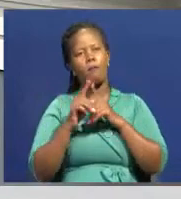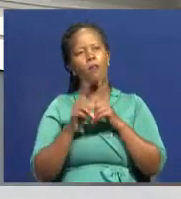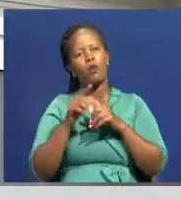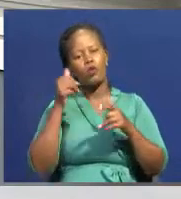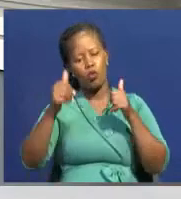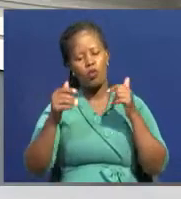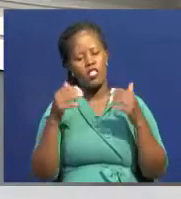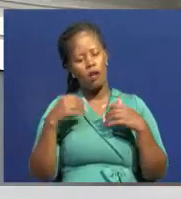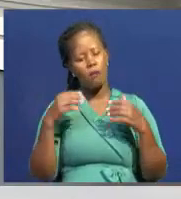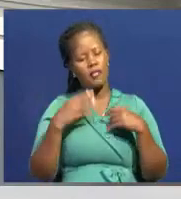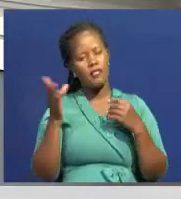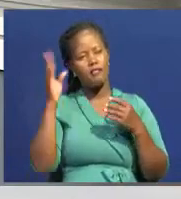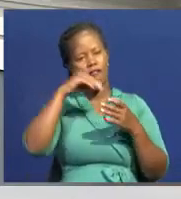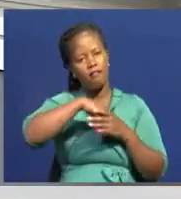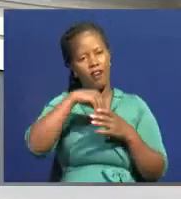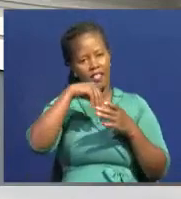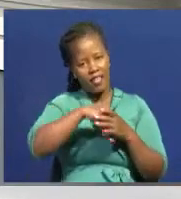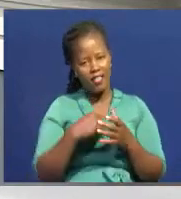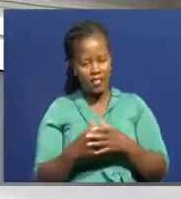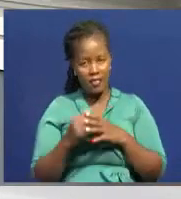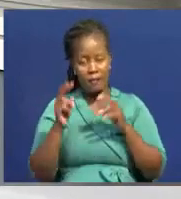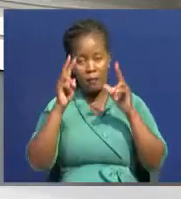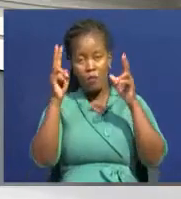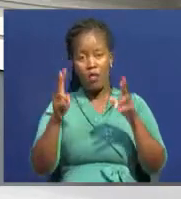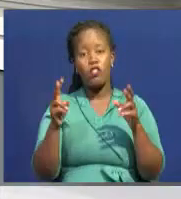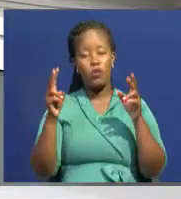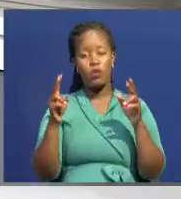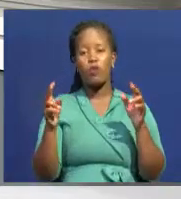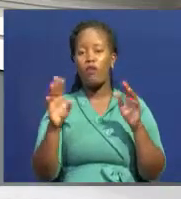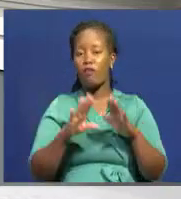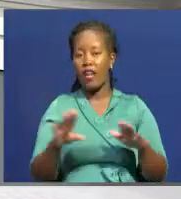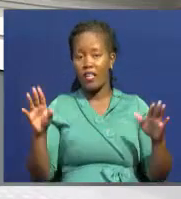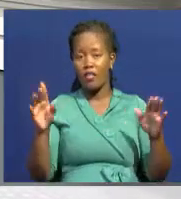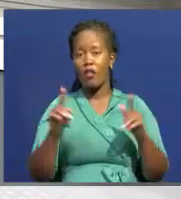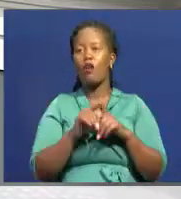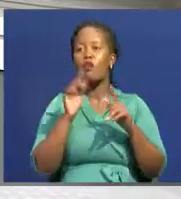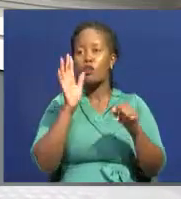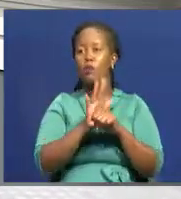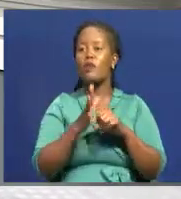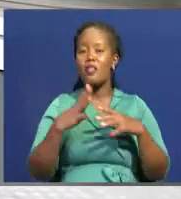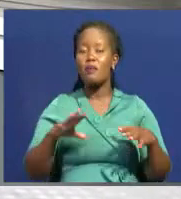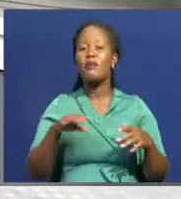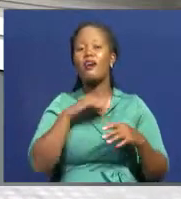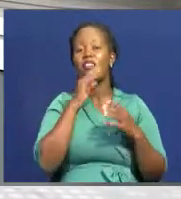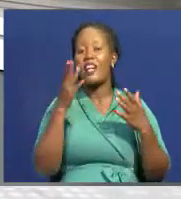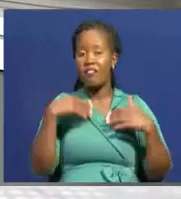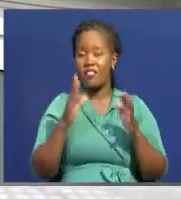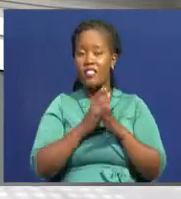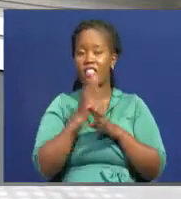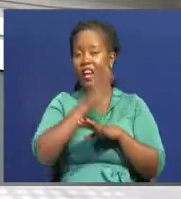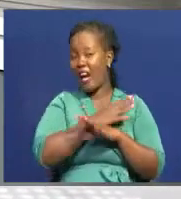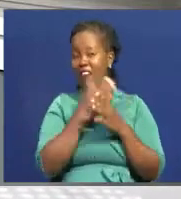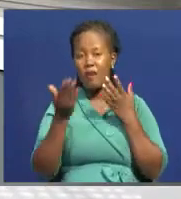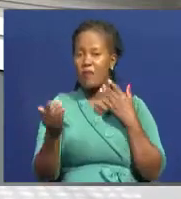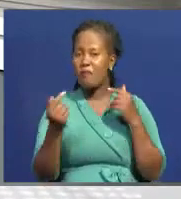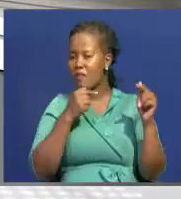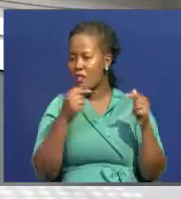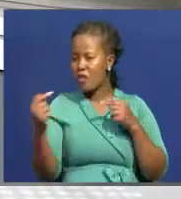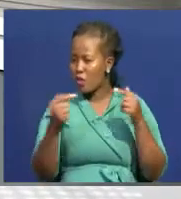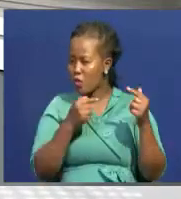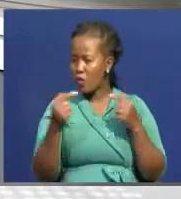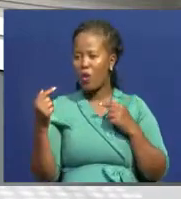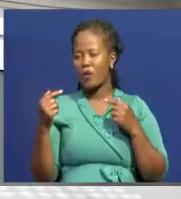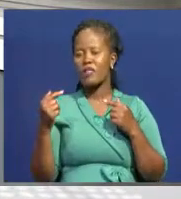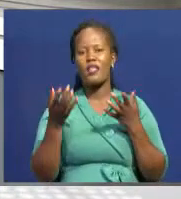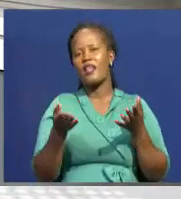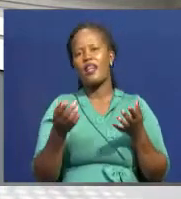Because we are looking at issues surrounding land, and even we have lost a lot of people because of land issues as well. How can we make sure that